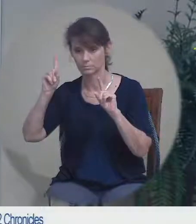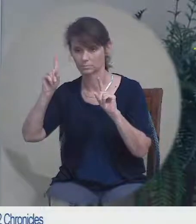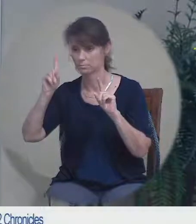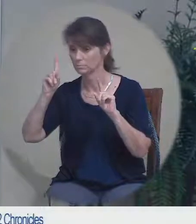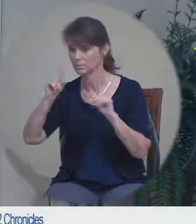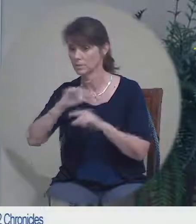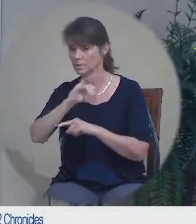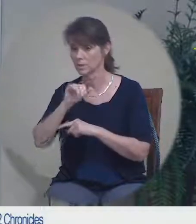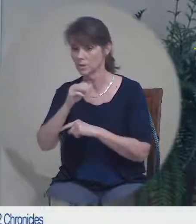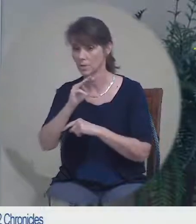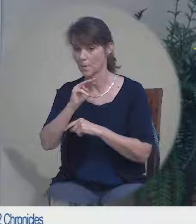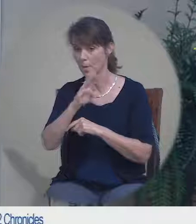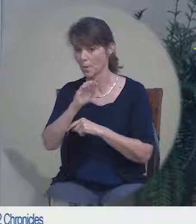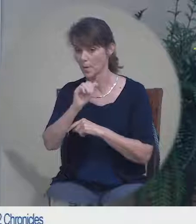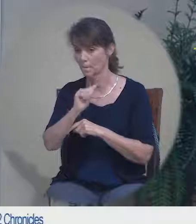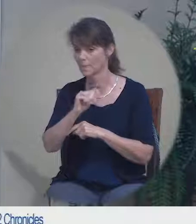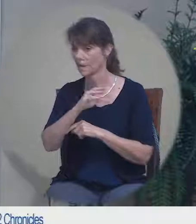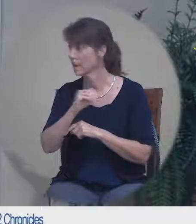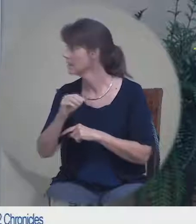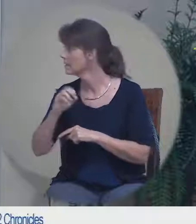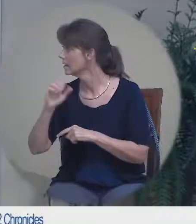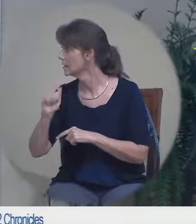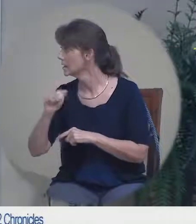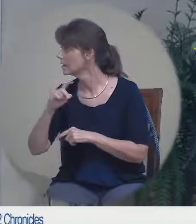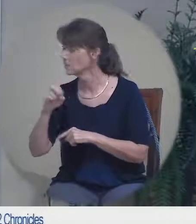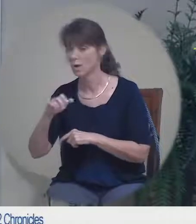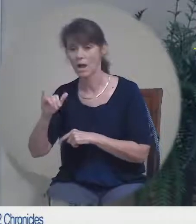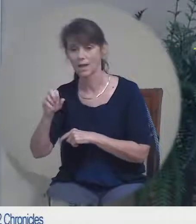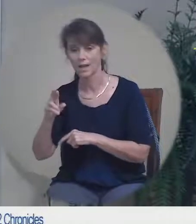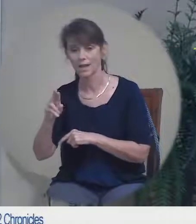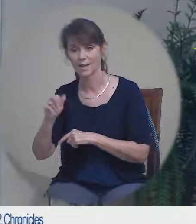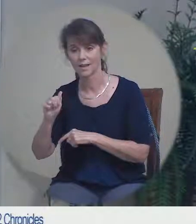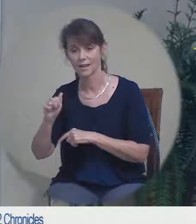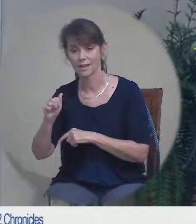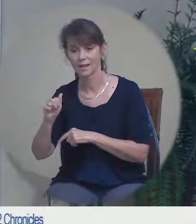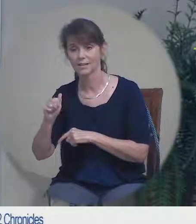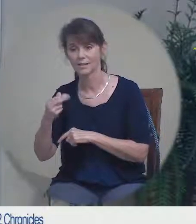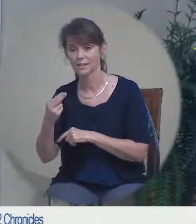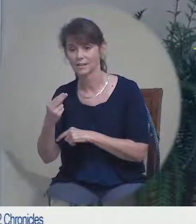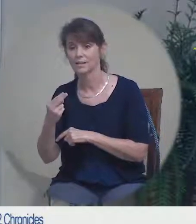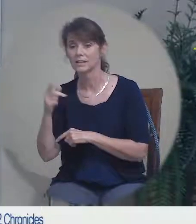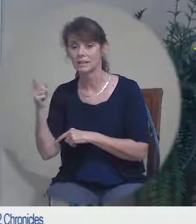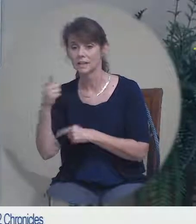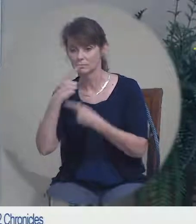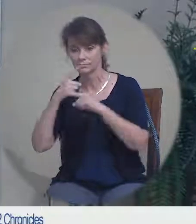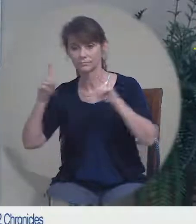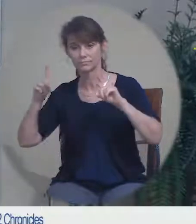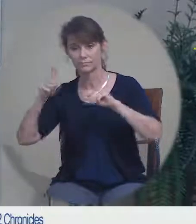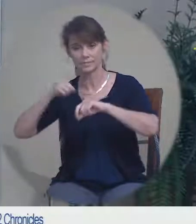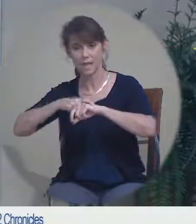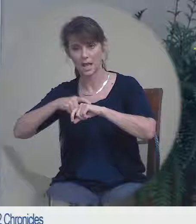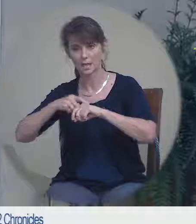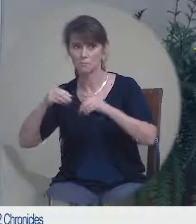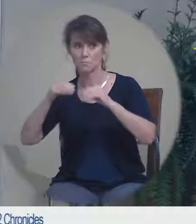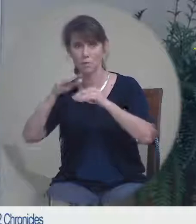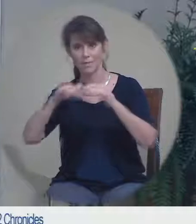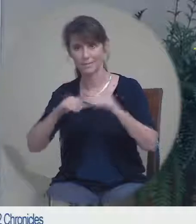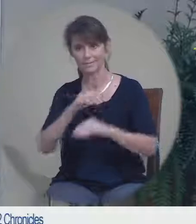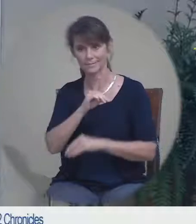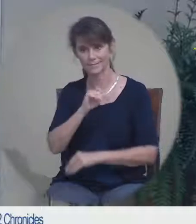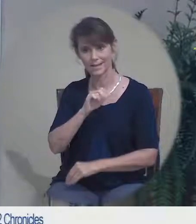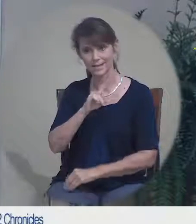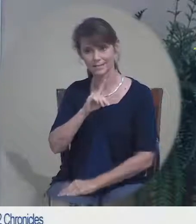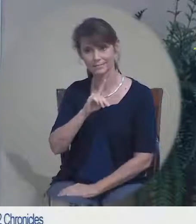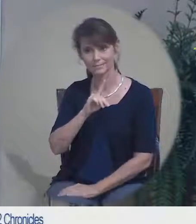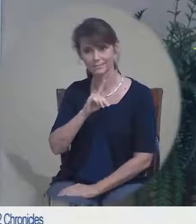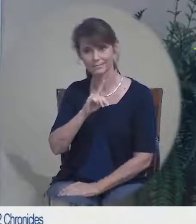II and Azariah, it rivaled the time of King David and King Solomon. And the really strange thing, a couple of